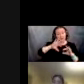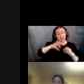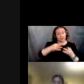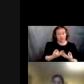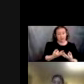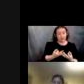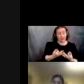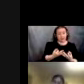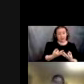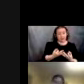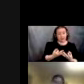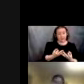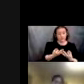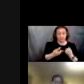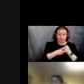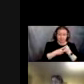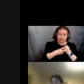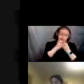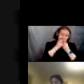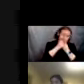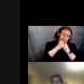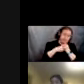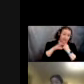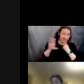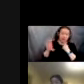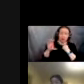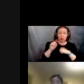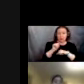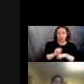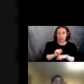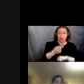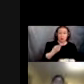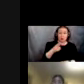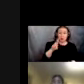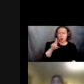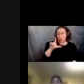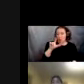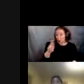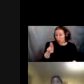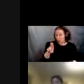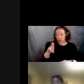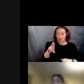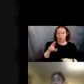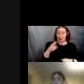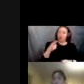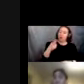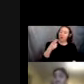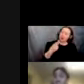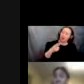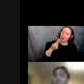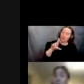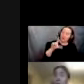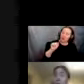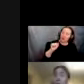saving traditions, be it hula dancing, language, lei making, all kinds of cultural